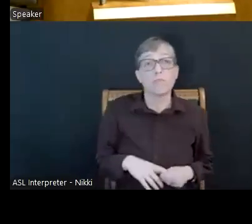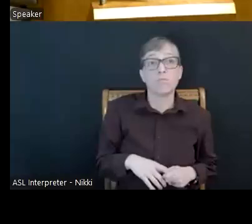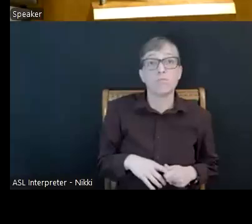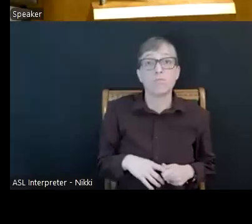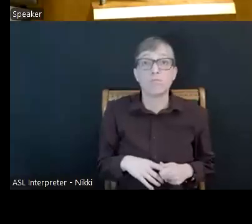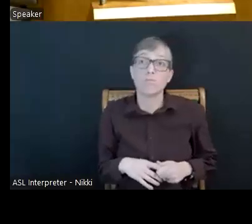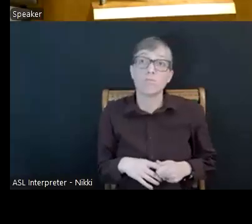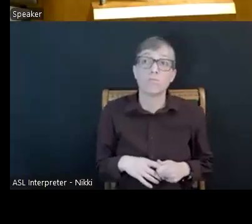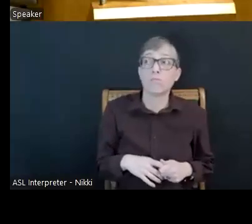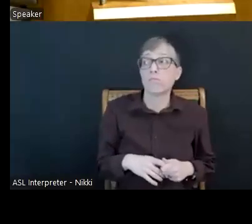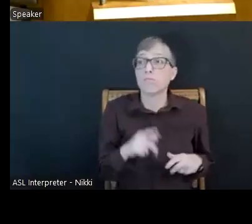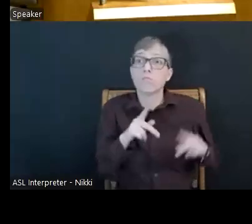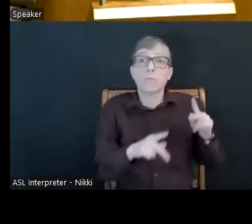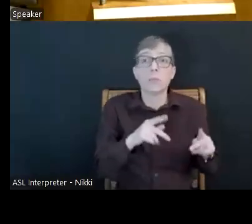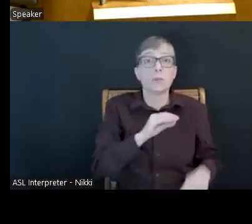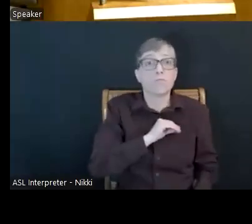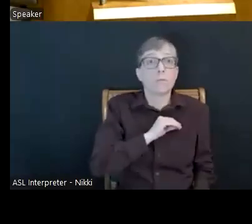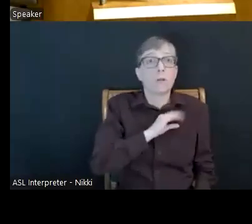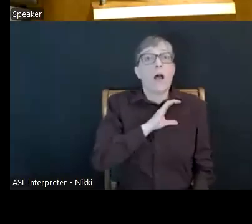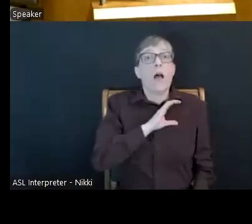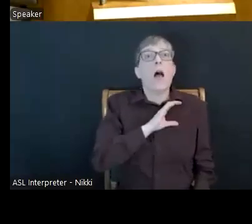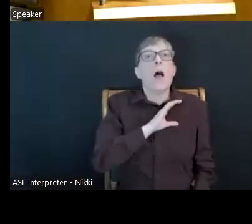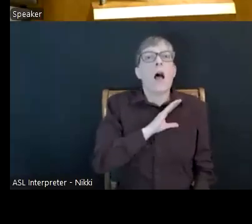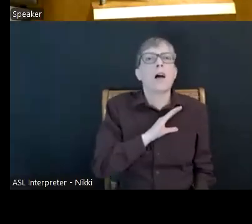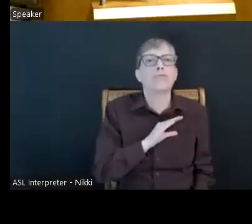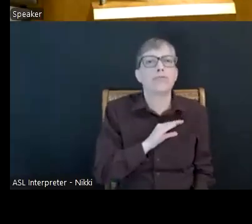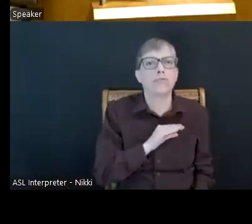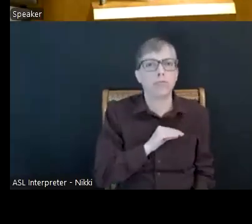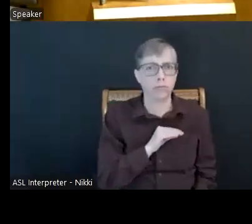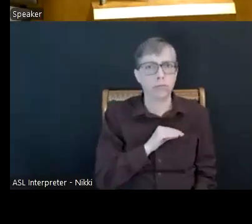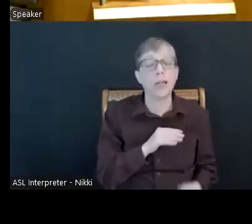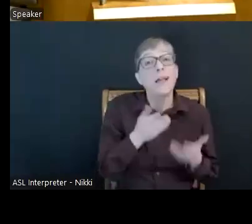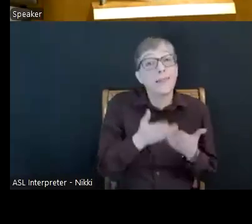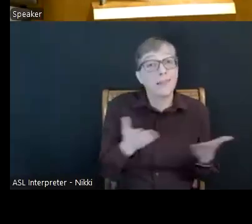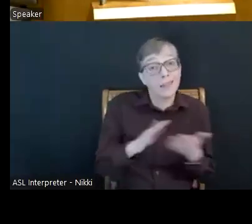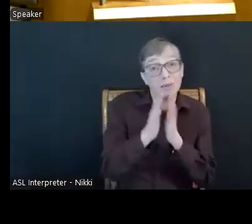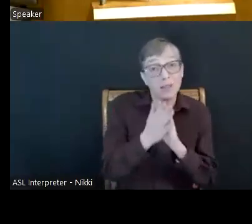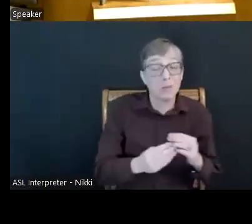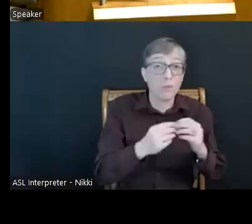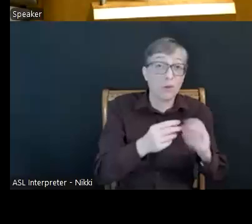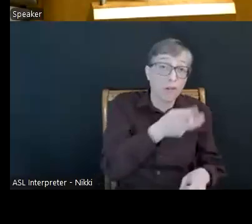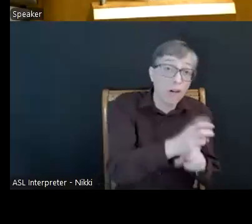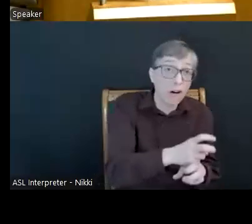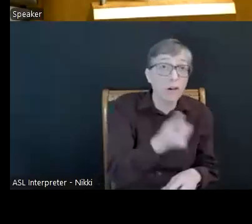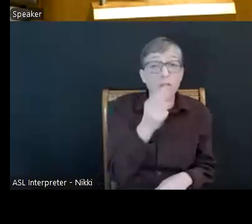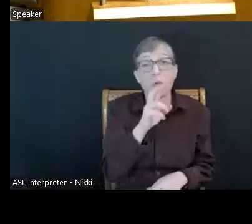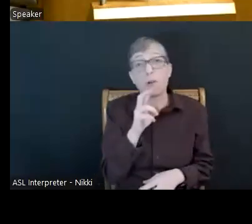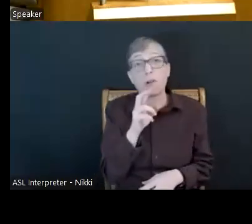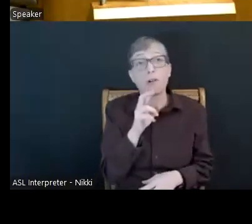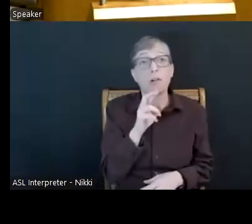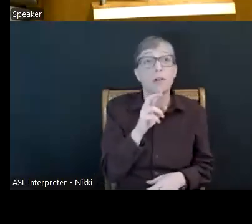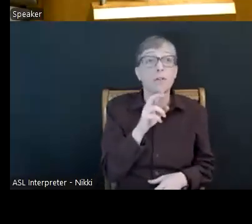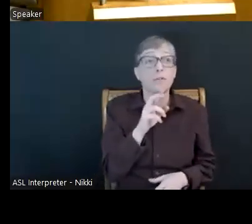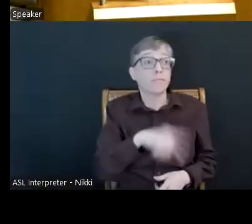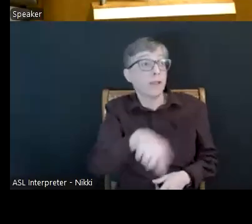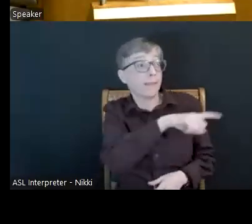People's sense of self-confidence goes down. Many things become harder and have to be relearned. And so these